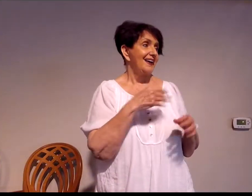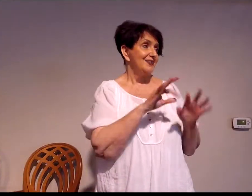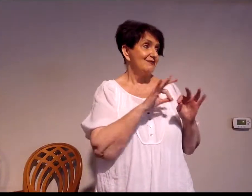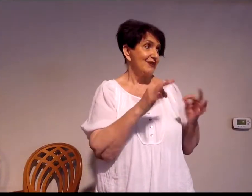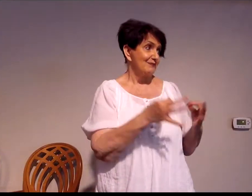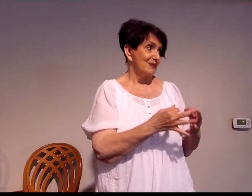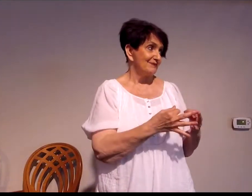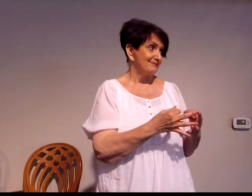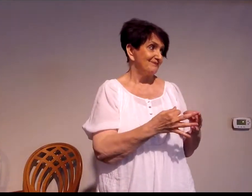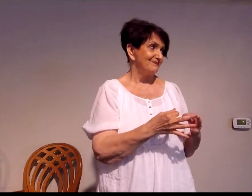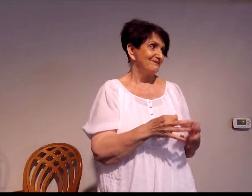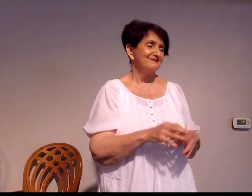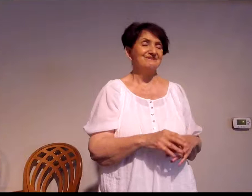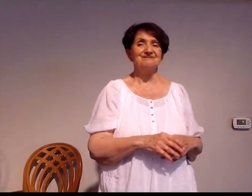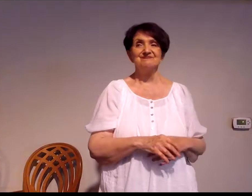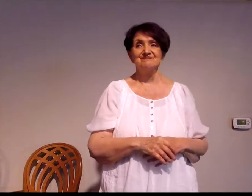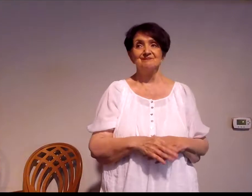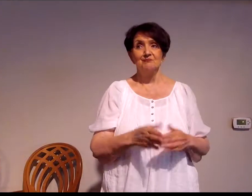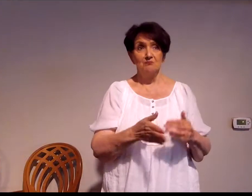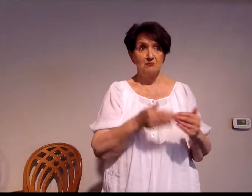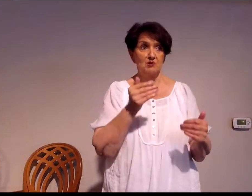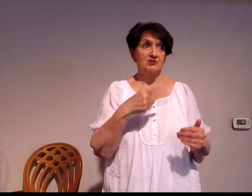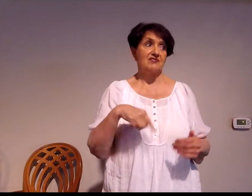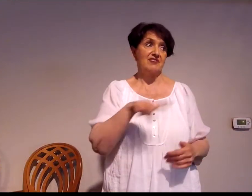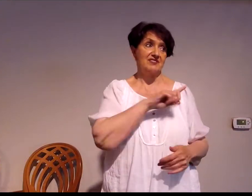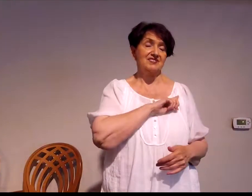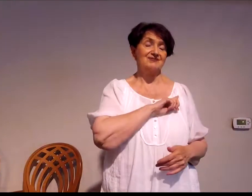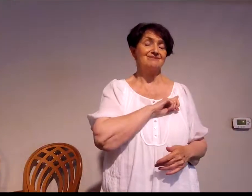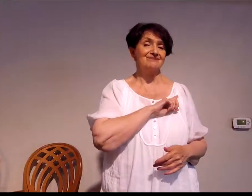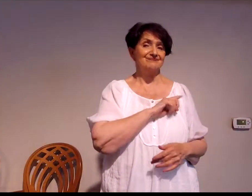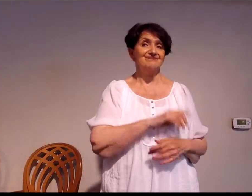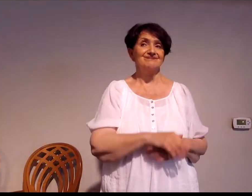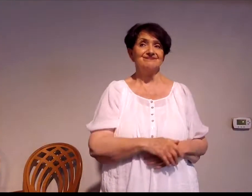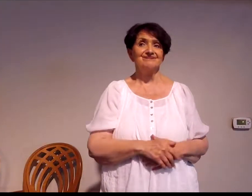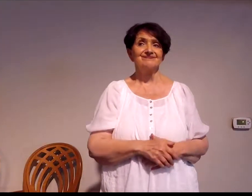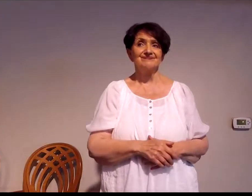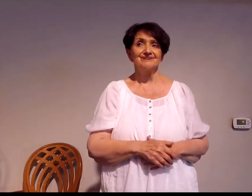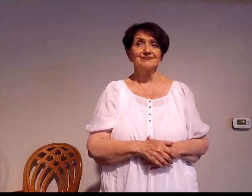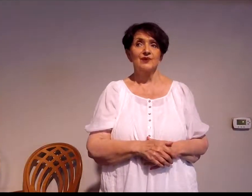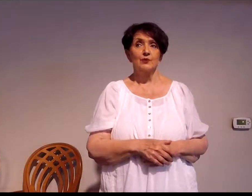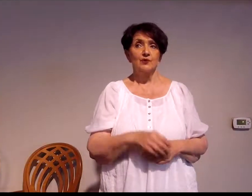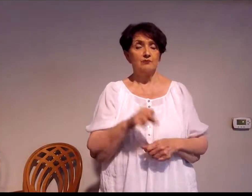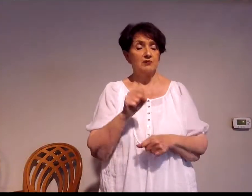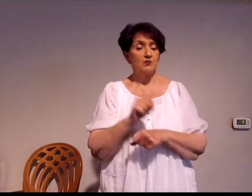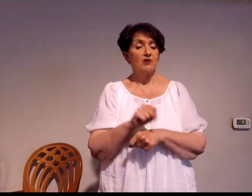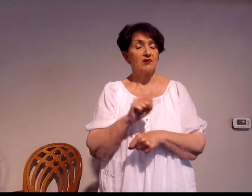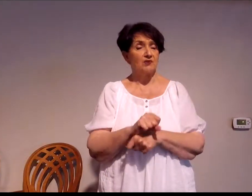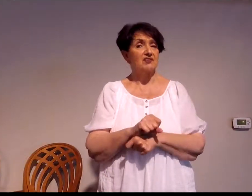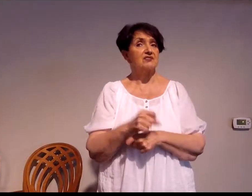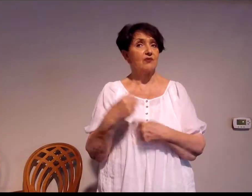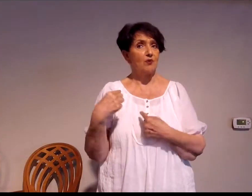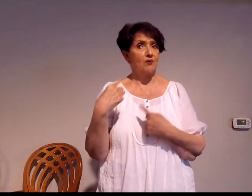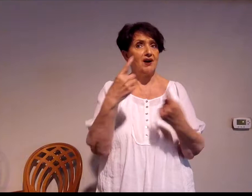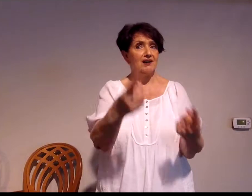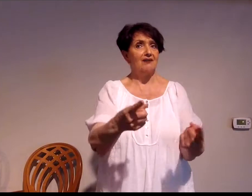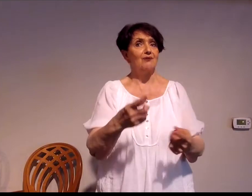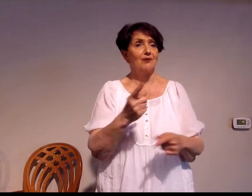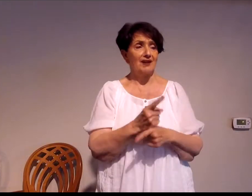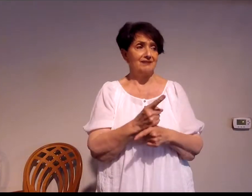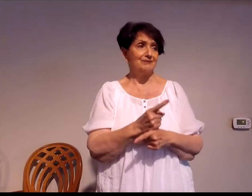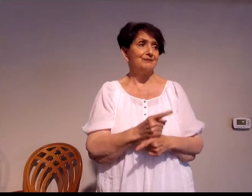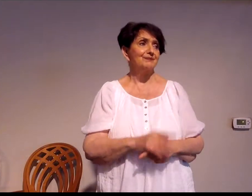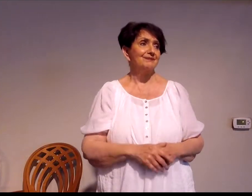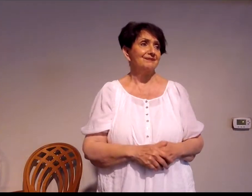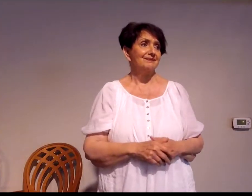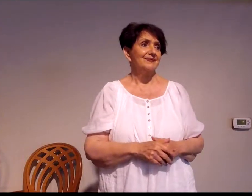not. Most of us. So we've been working with this a while, right? This